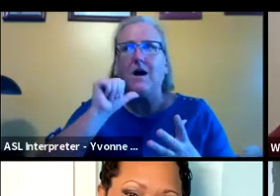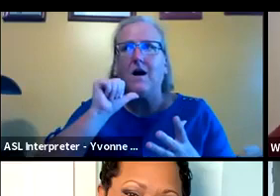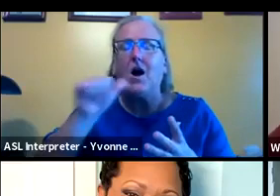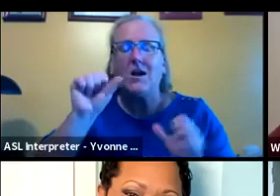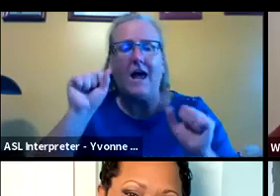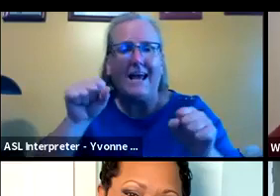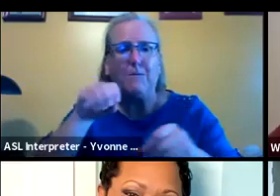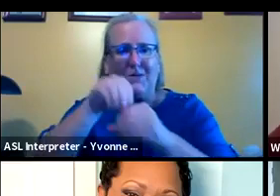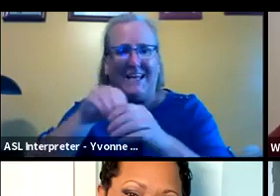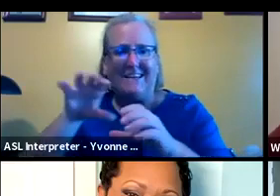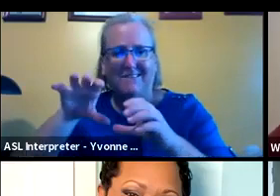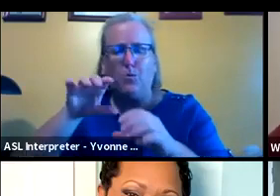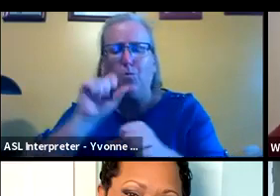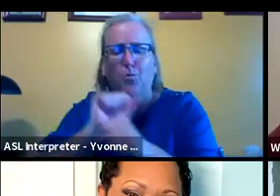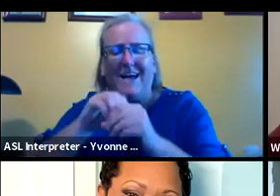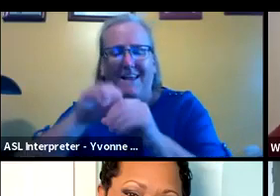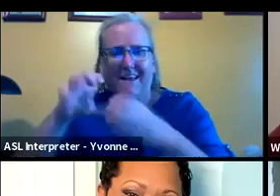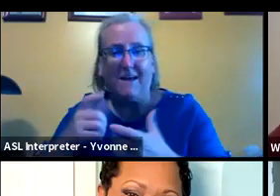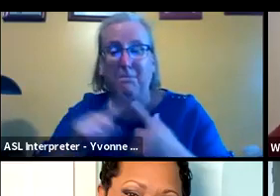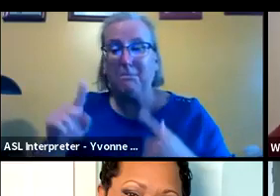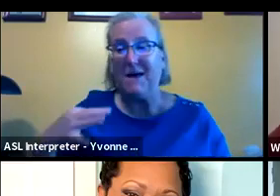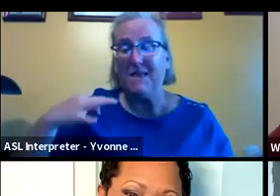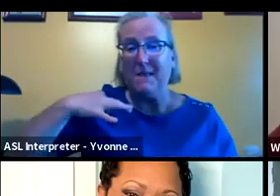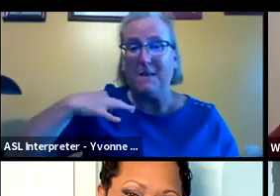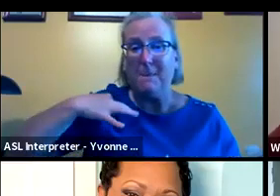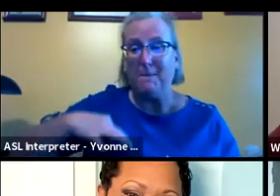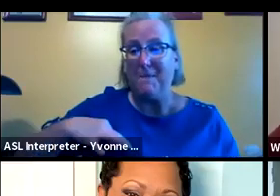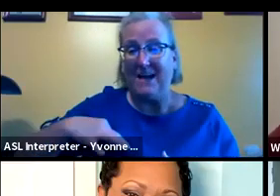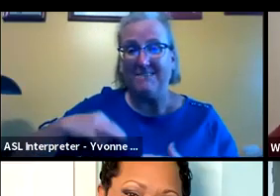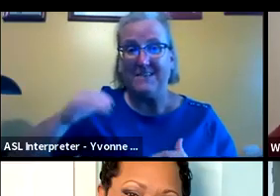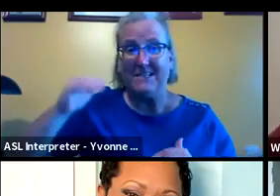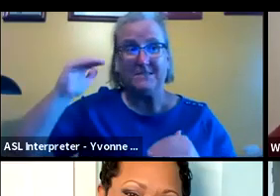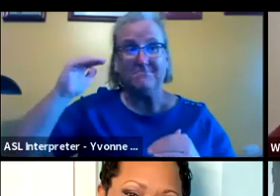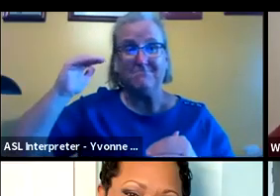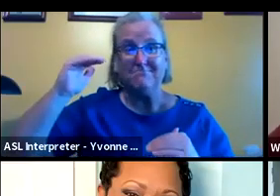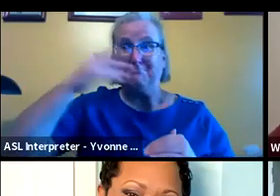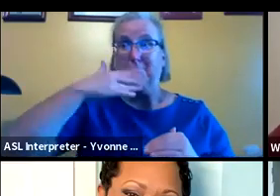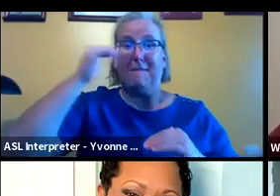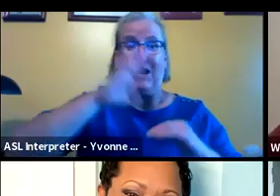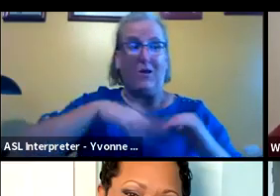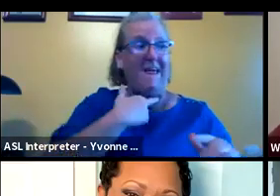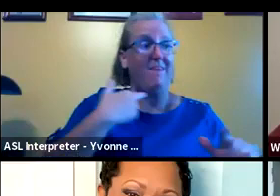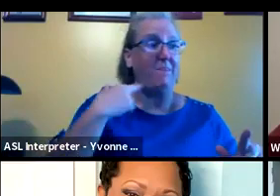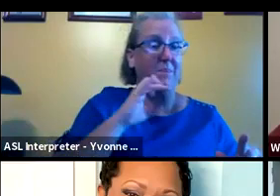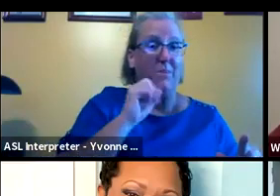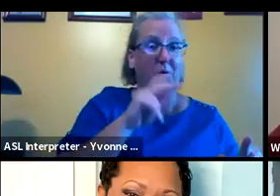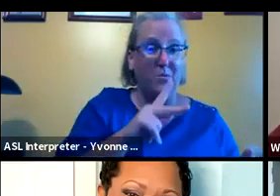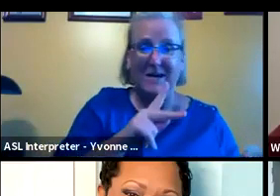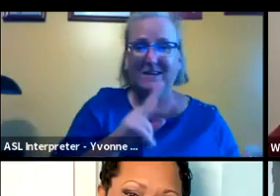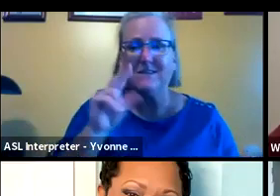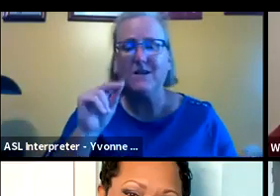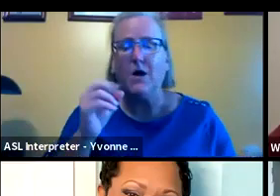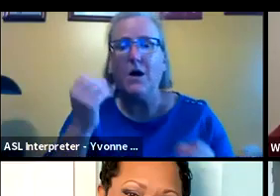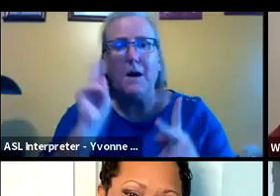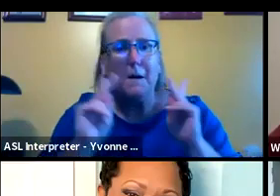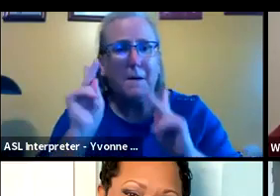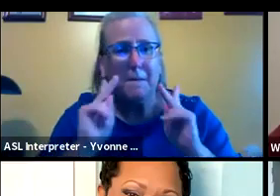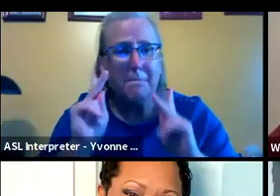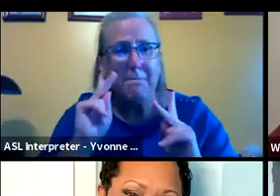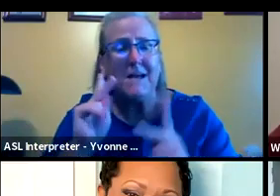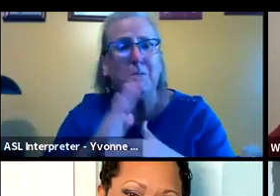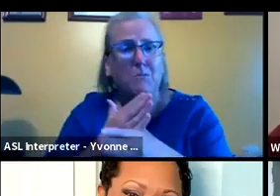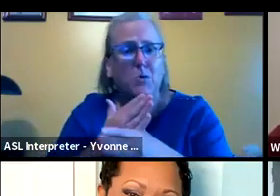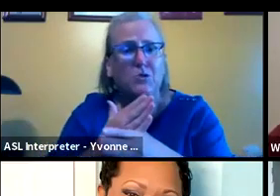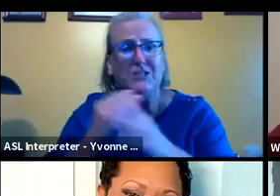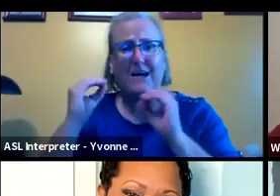learning. I don't think that the benefits outweigh the risks for this, especially since many teachers share classrooms and instructional